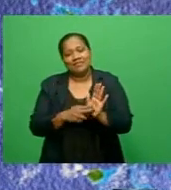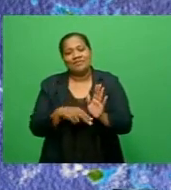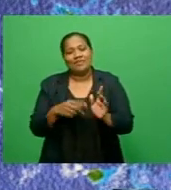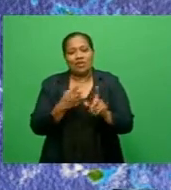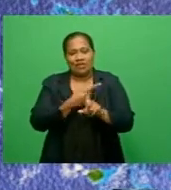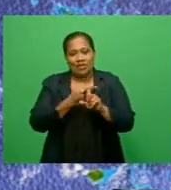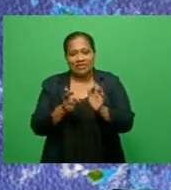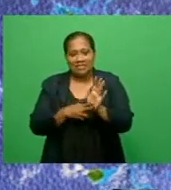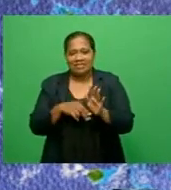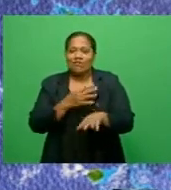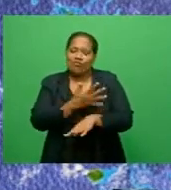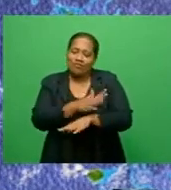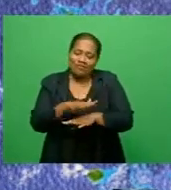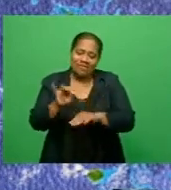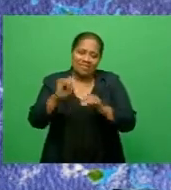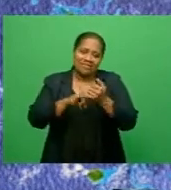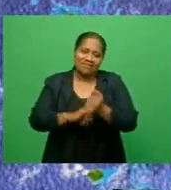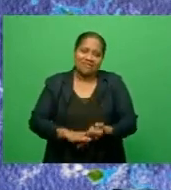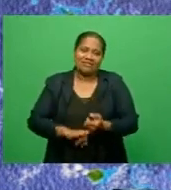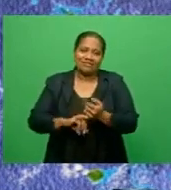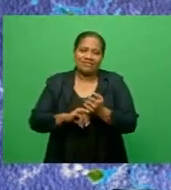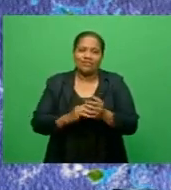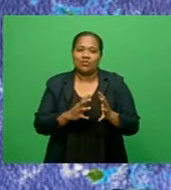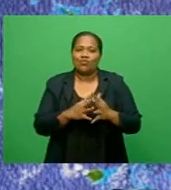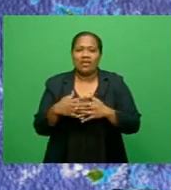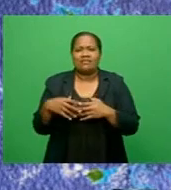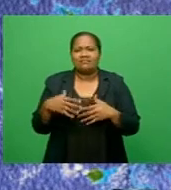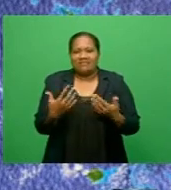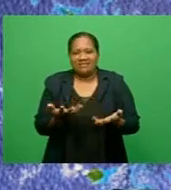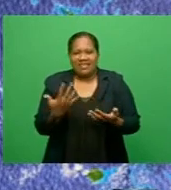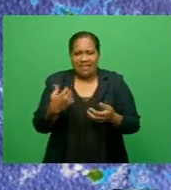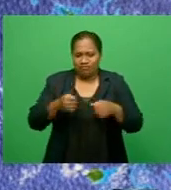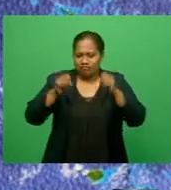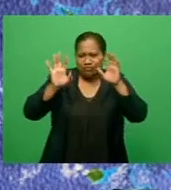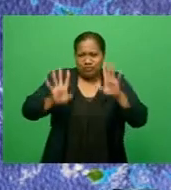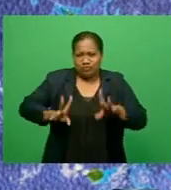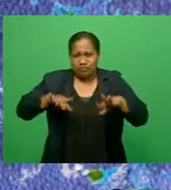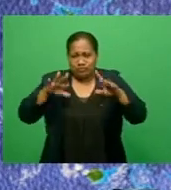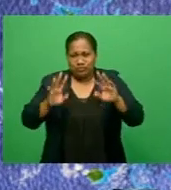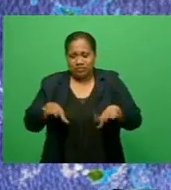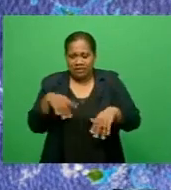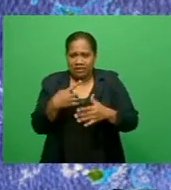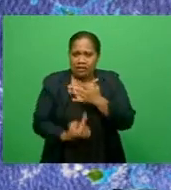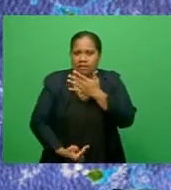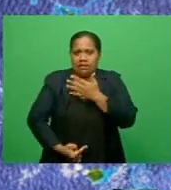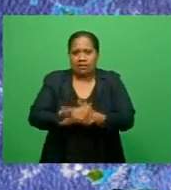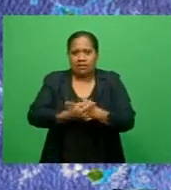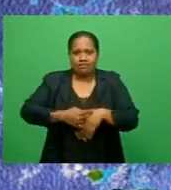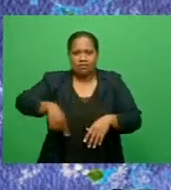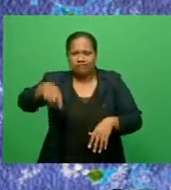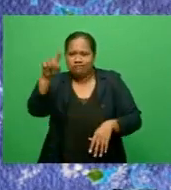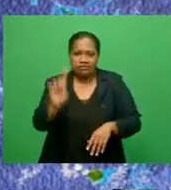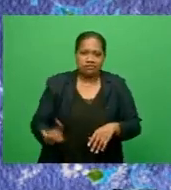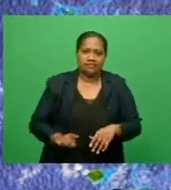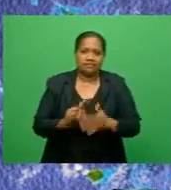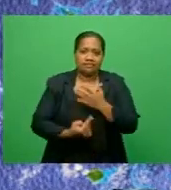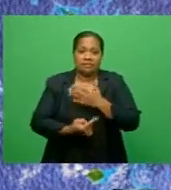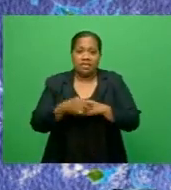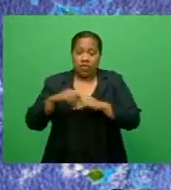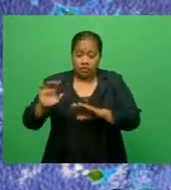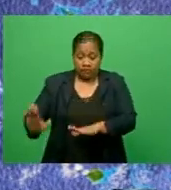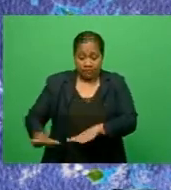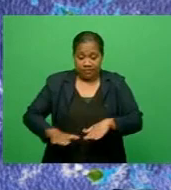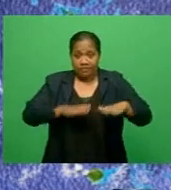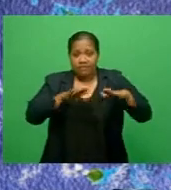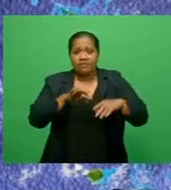moderate southwest swells, poor visibility in areas of heavy rain and thunderstorms. Turning to the tides, high tide was